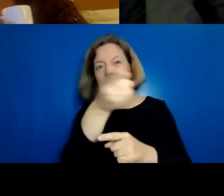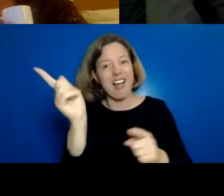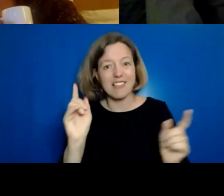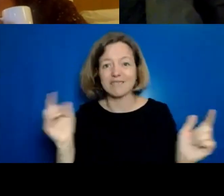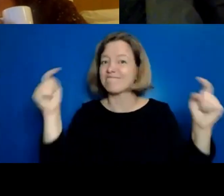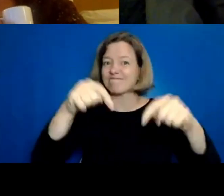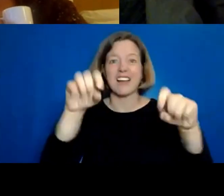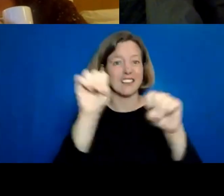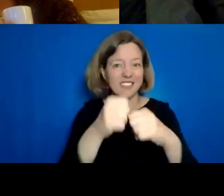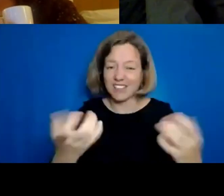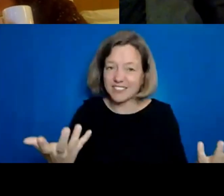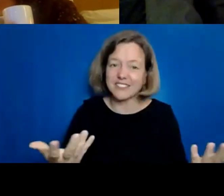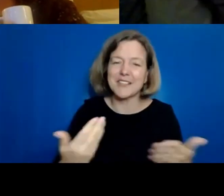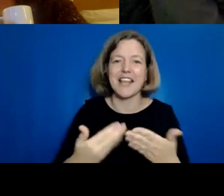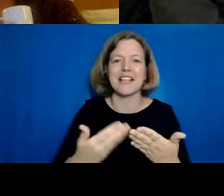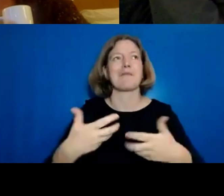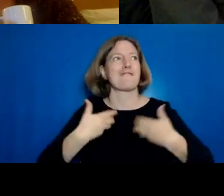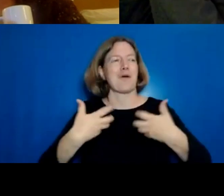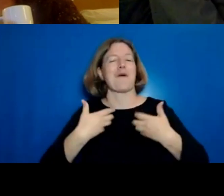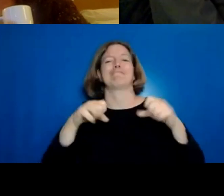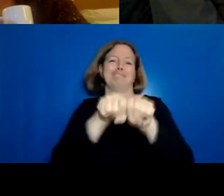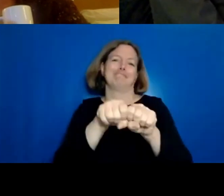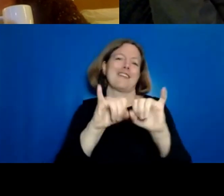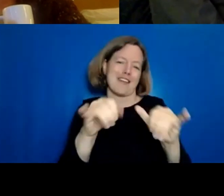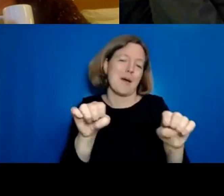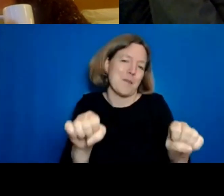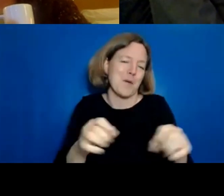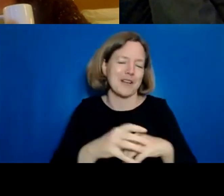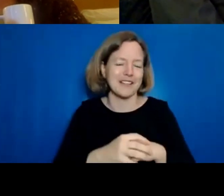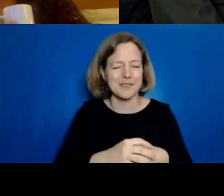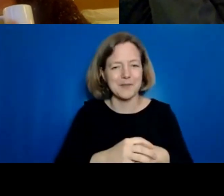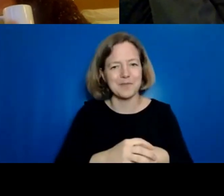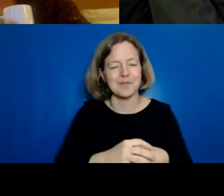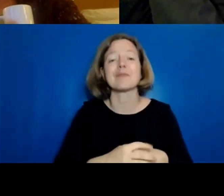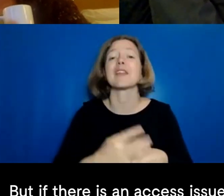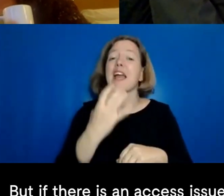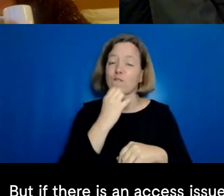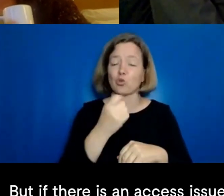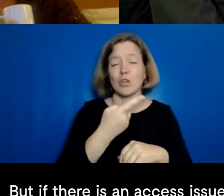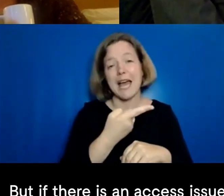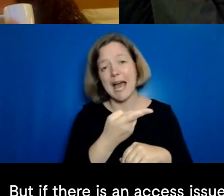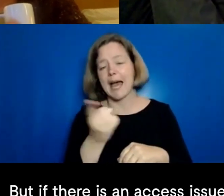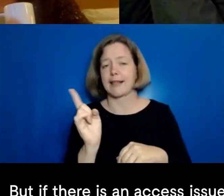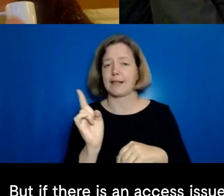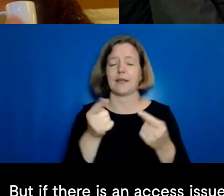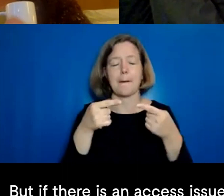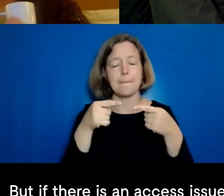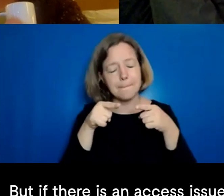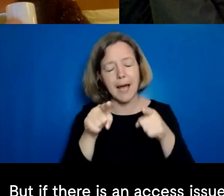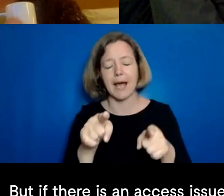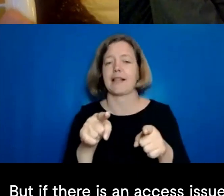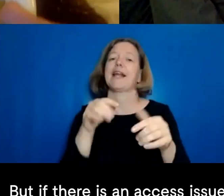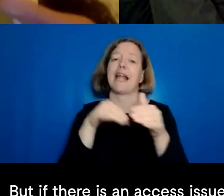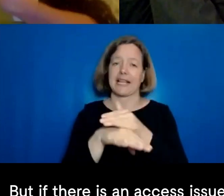that we won't be able to meet all access needs equally at all times, but if there is an access